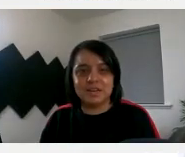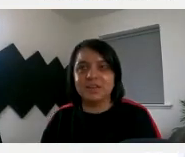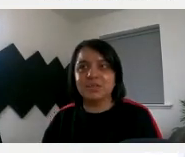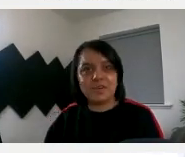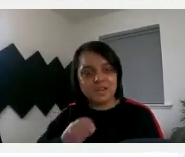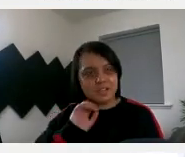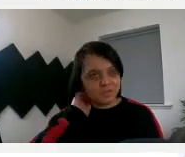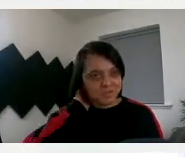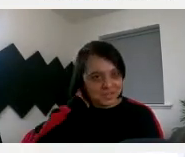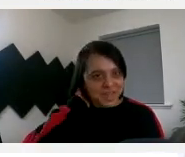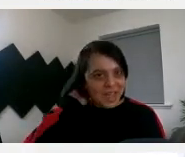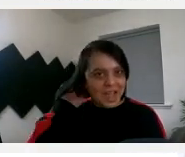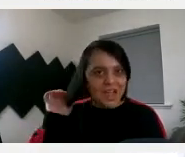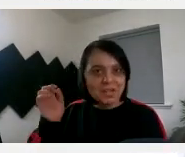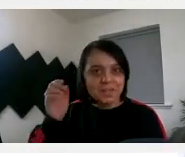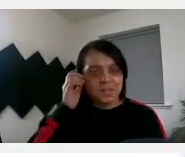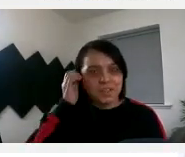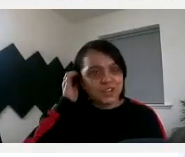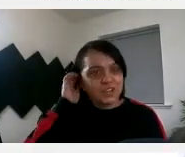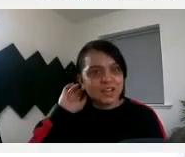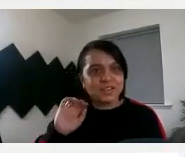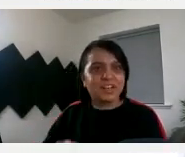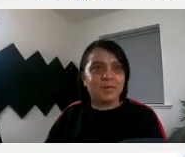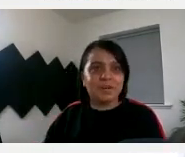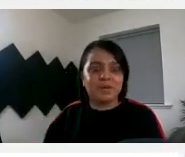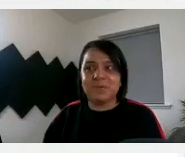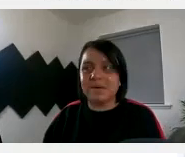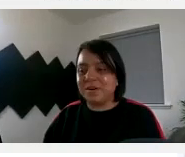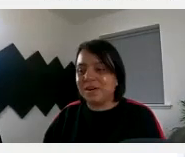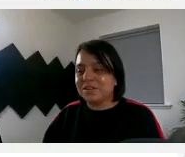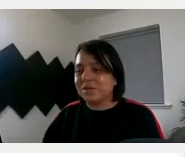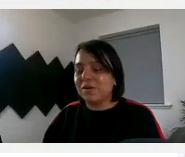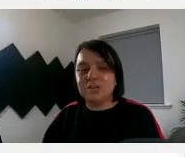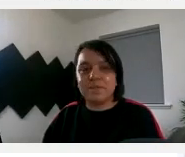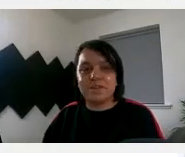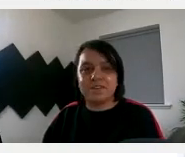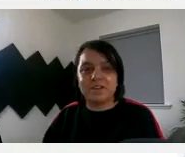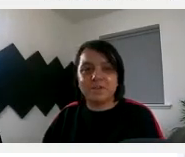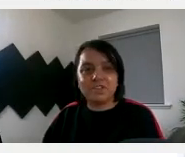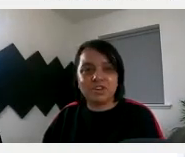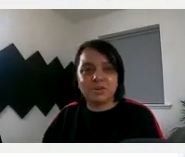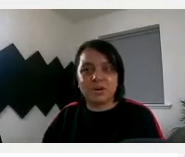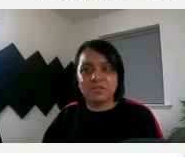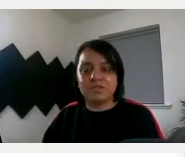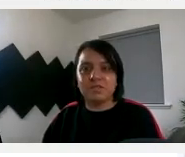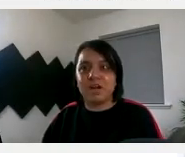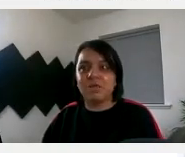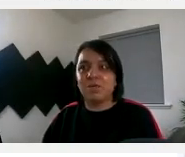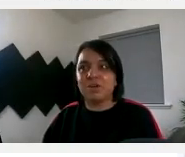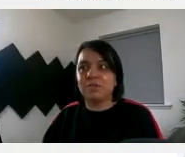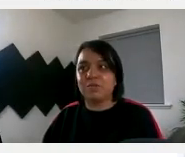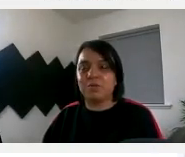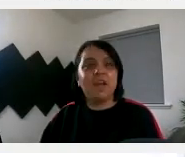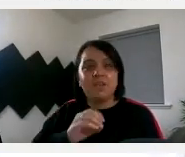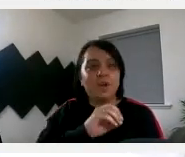Yeah, don't swear in interviews, which is our next thing that we're going to talk about. So it all depends on which job you're going for and what